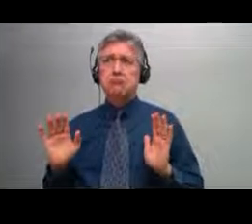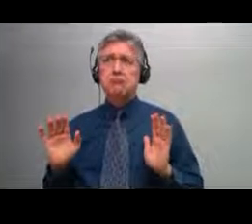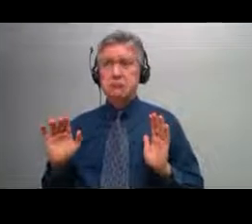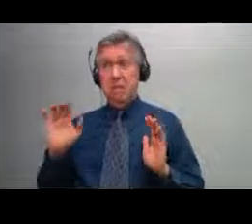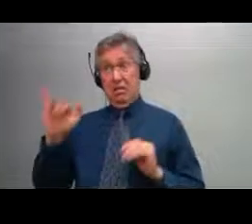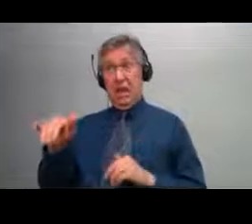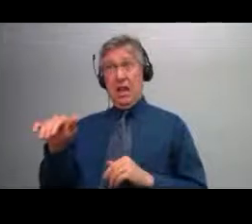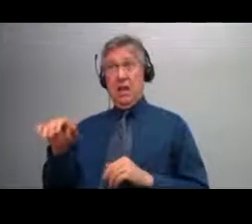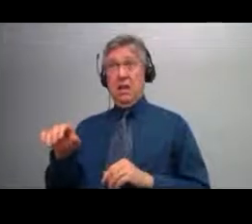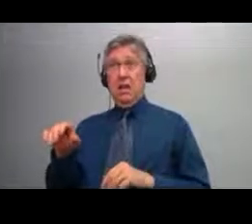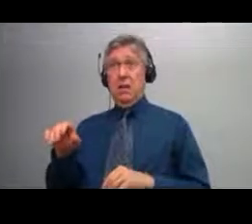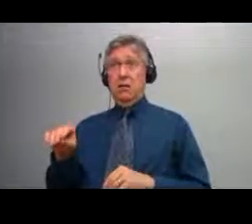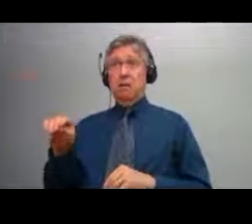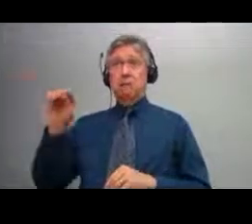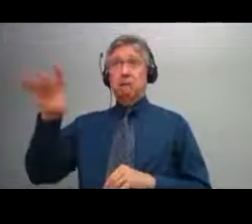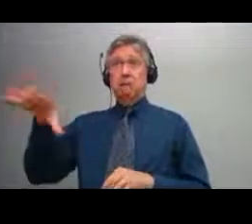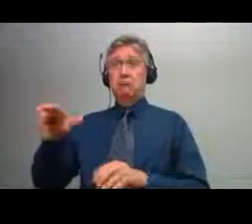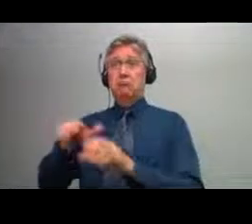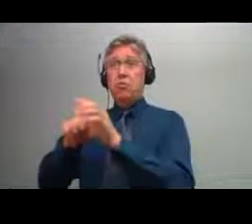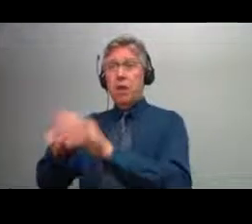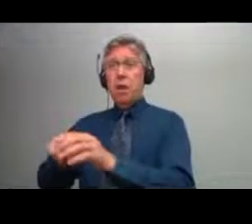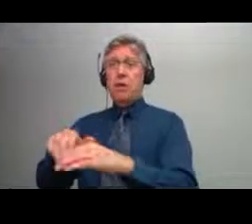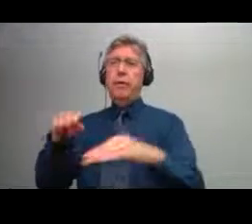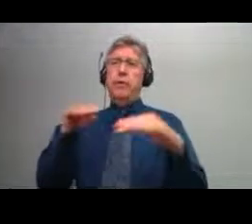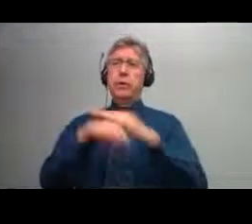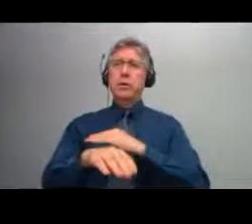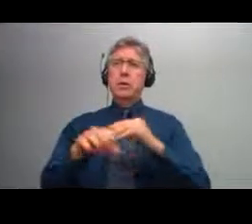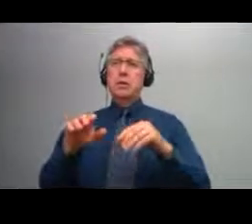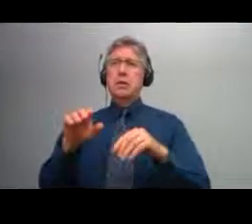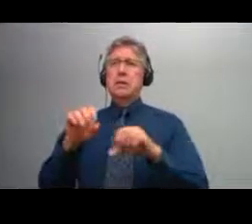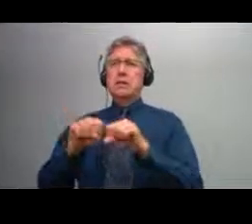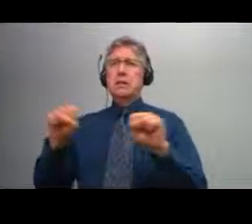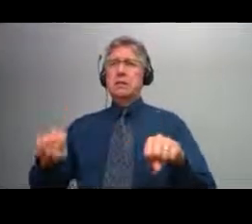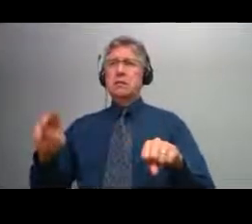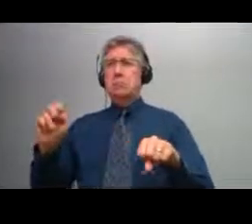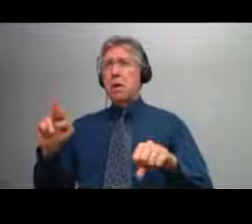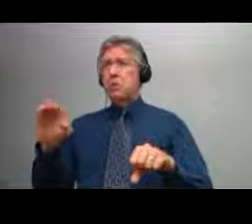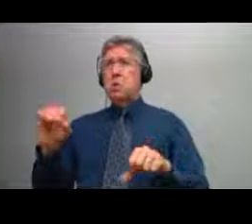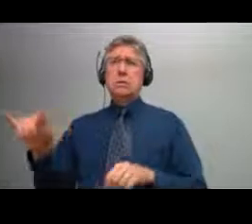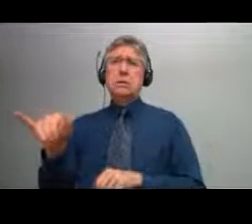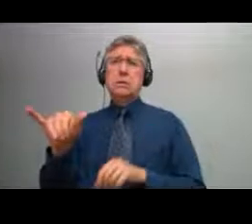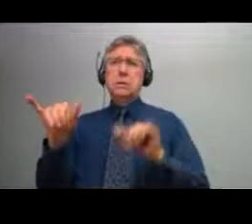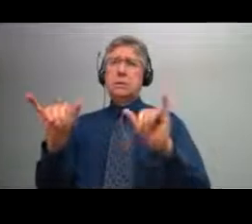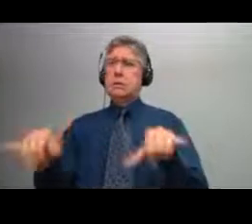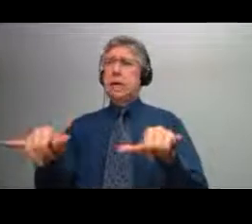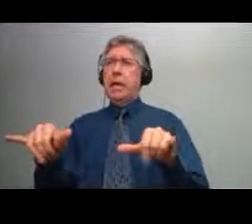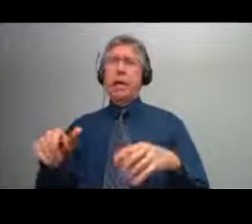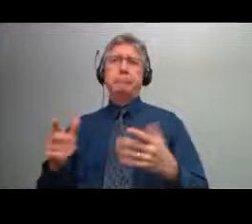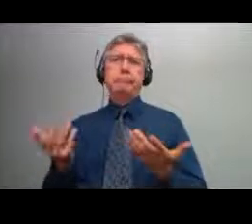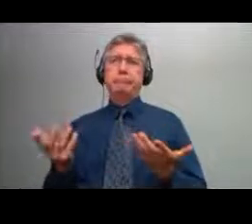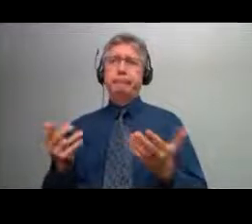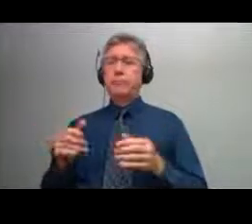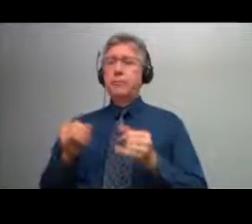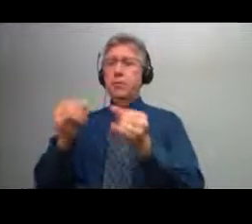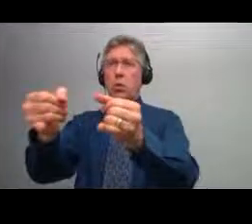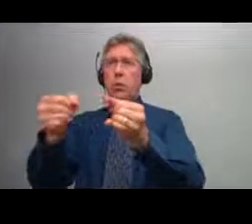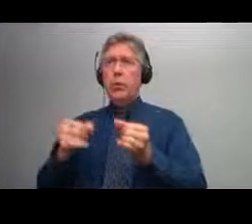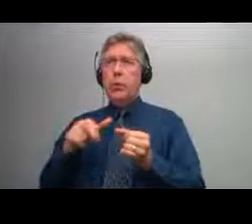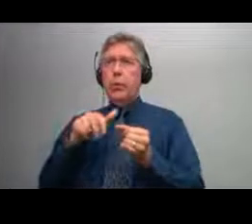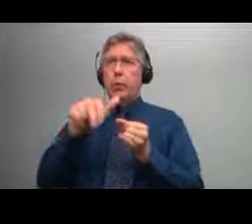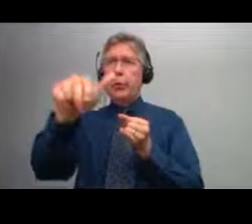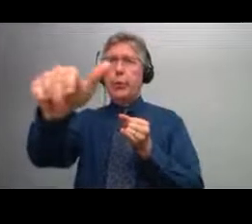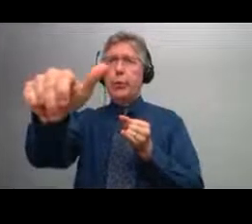ride or accessing the metro station from the kiss and ride would be on the same at-grade crosswalks as are there today, or